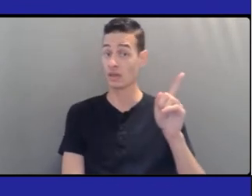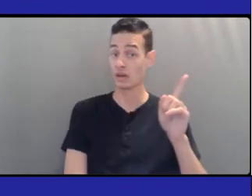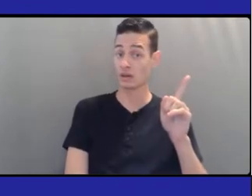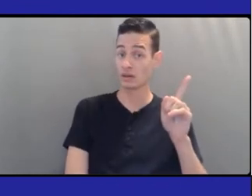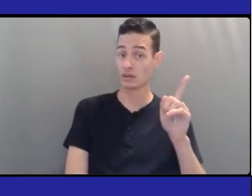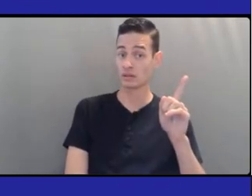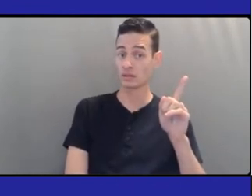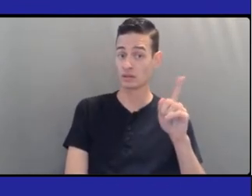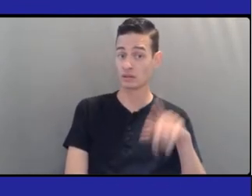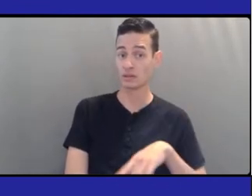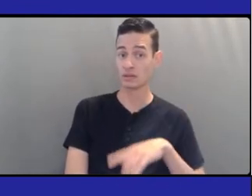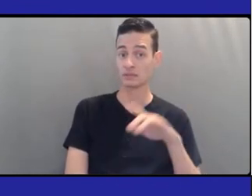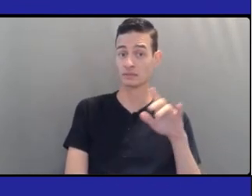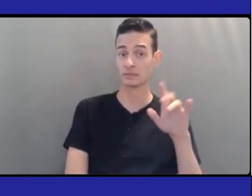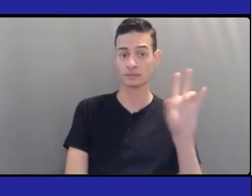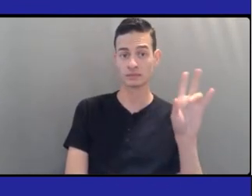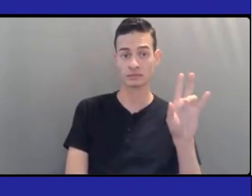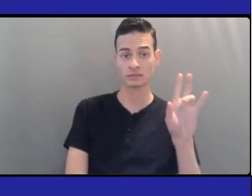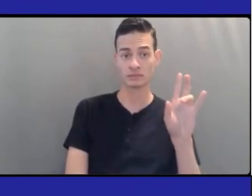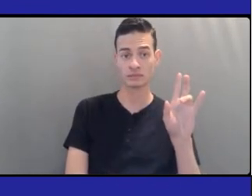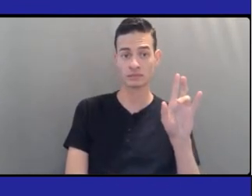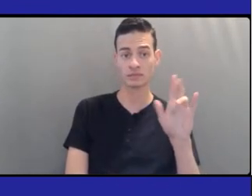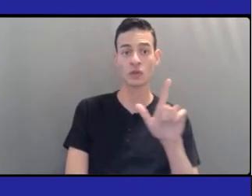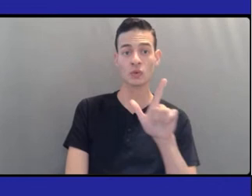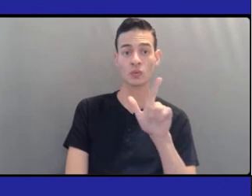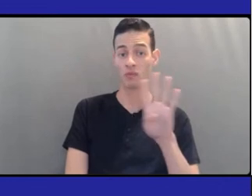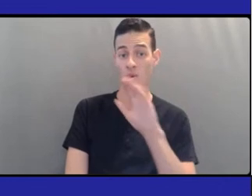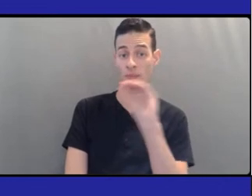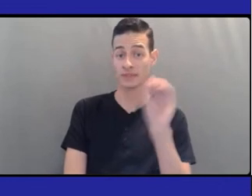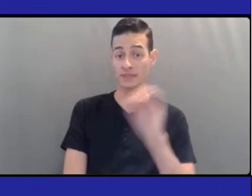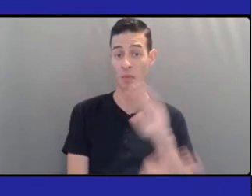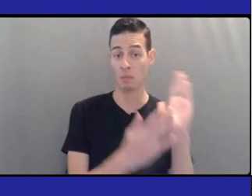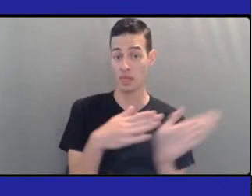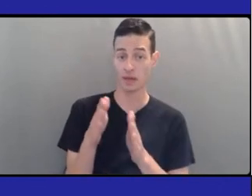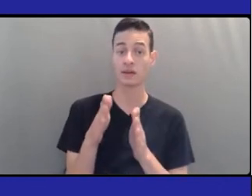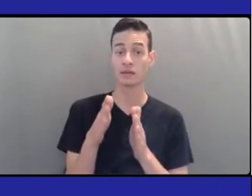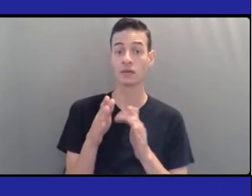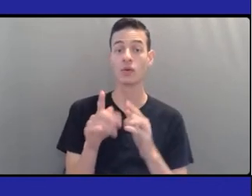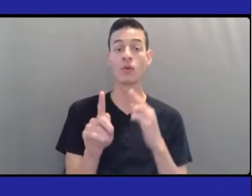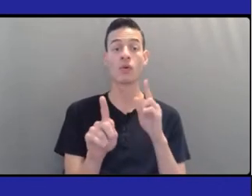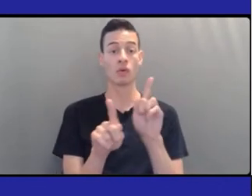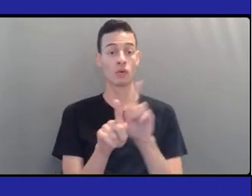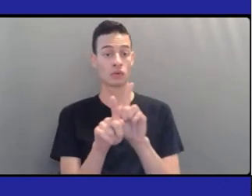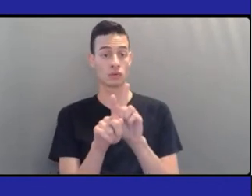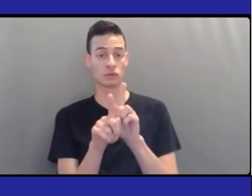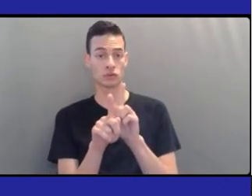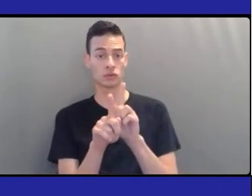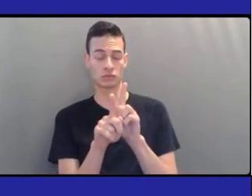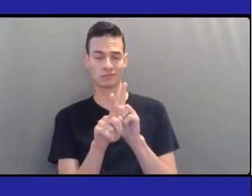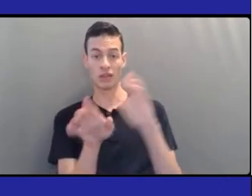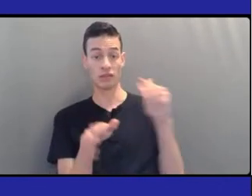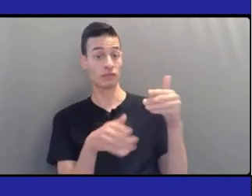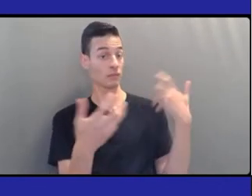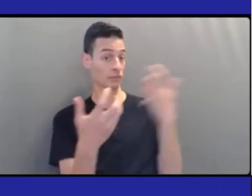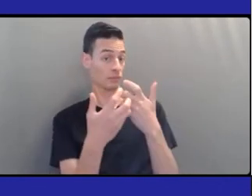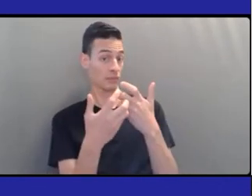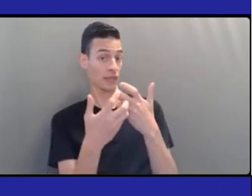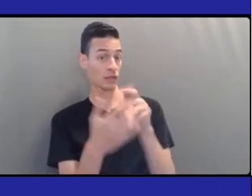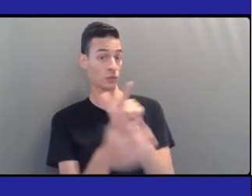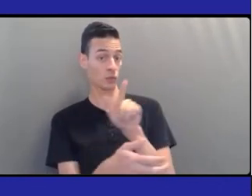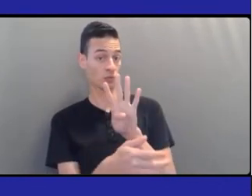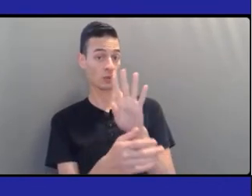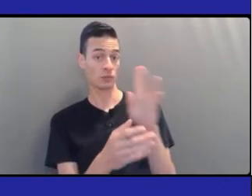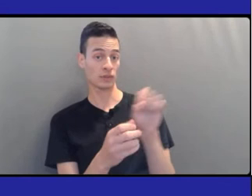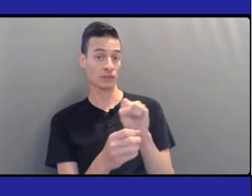also achieved at least 24% over the last 3 years when we began organizing it with them.